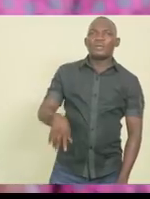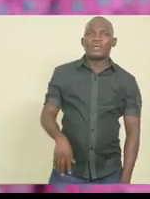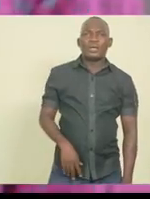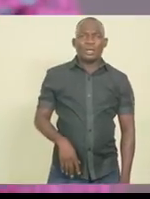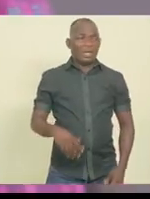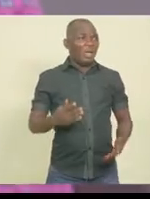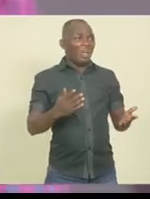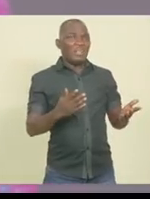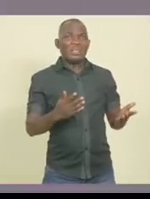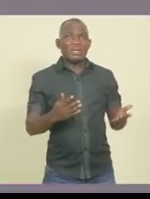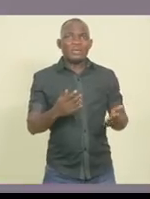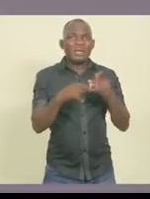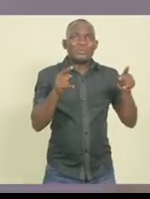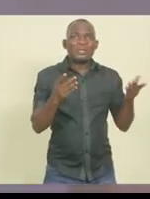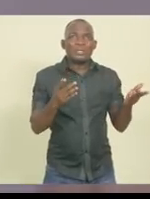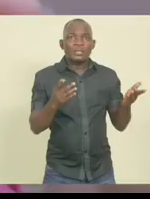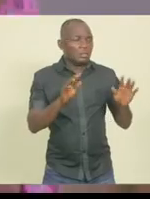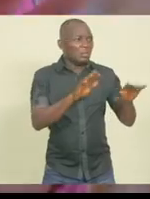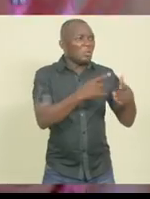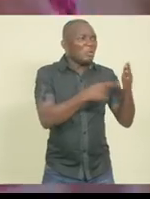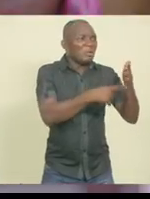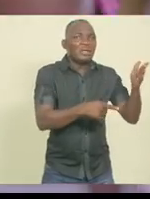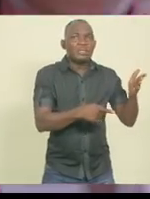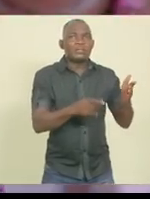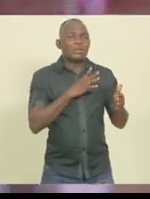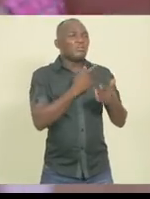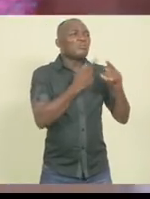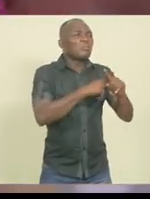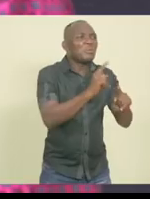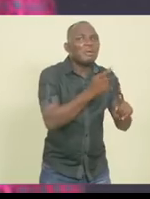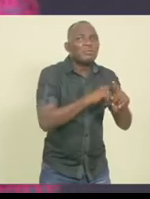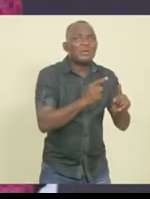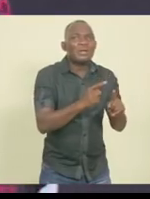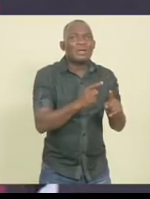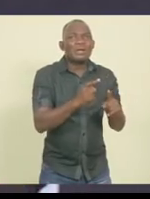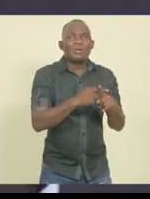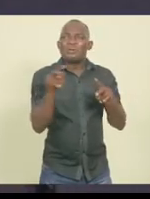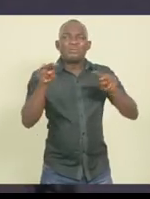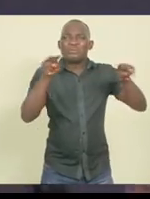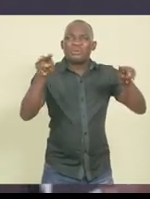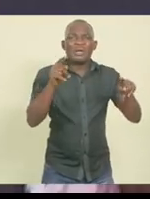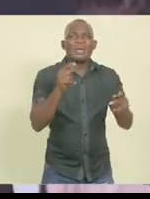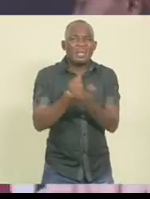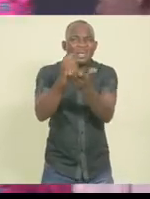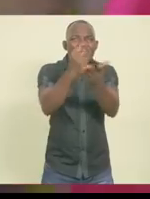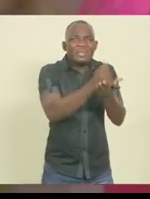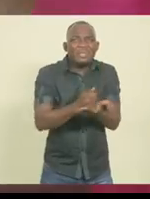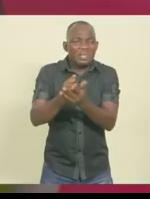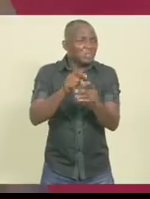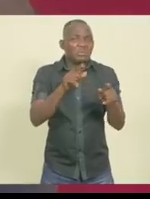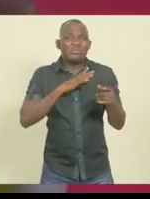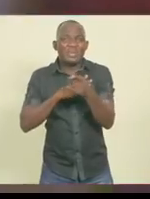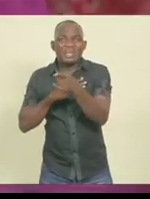Oh my God, what happened to you? Pop, I'm fine. Where are you from? Talk. And what are you guys looking at? Call for some help. Are you